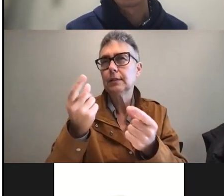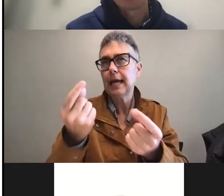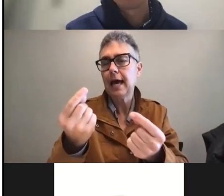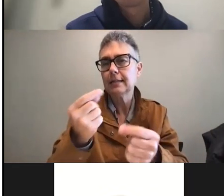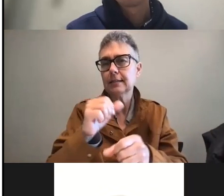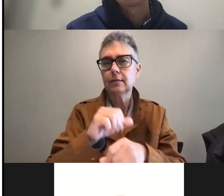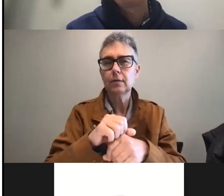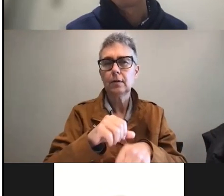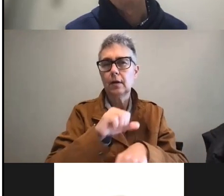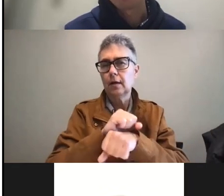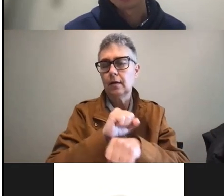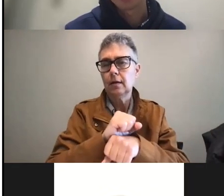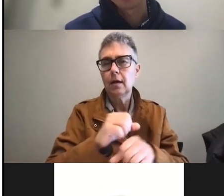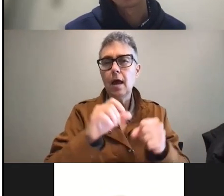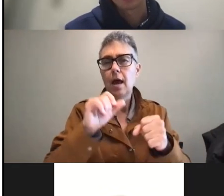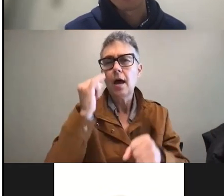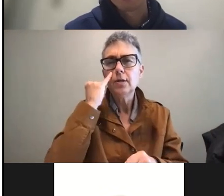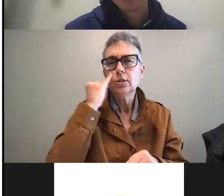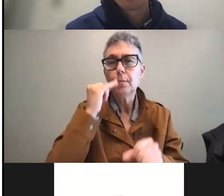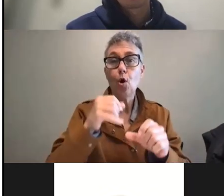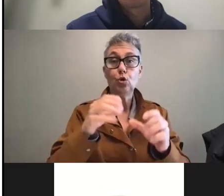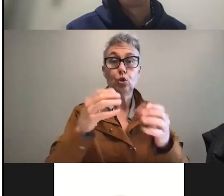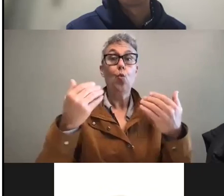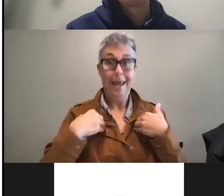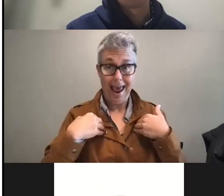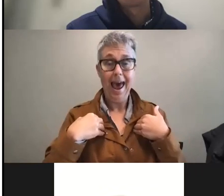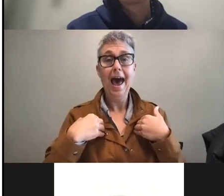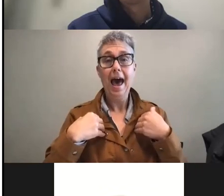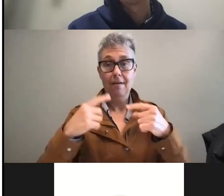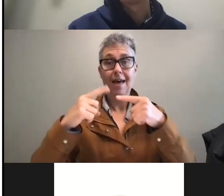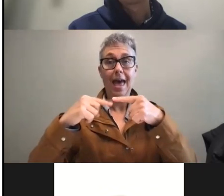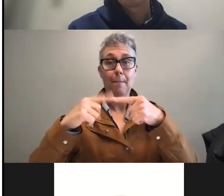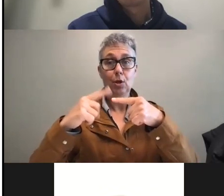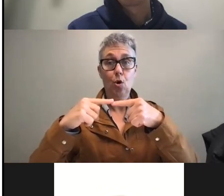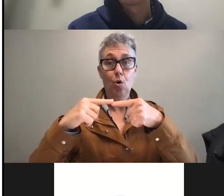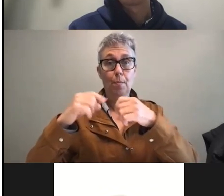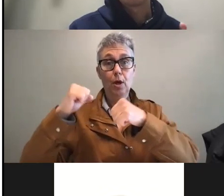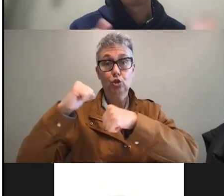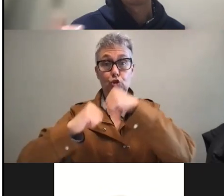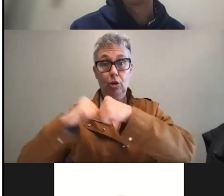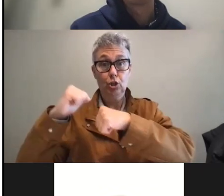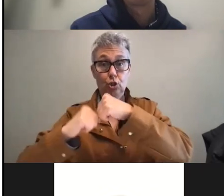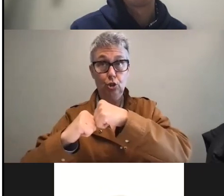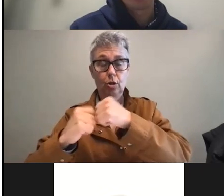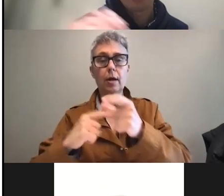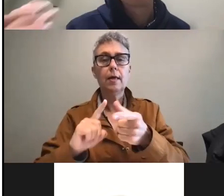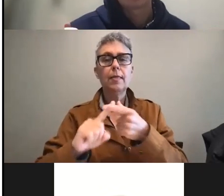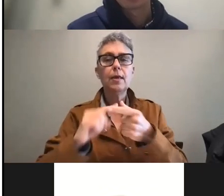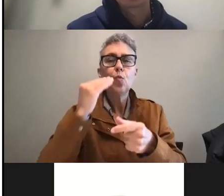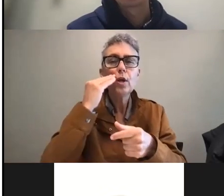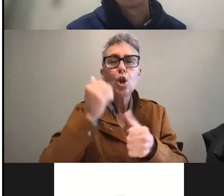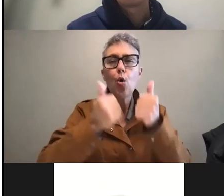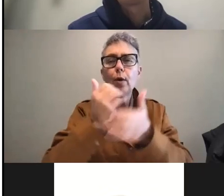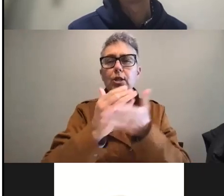let's assume the epitope 3D structure is given. We note which part of the epitope, which part